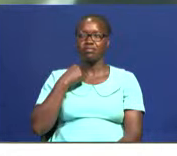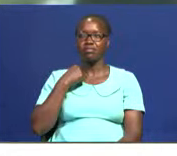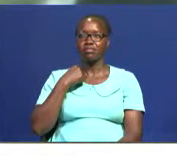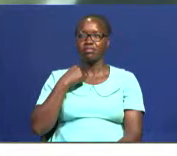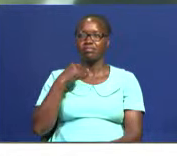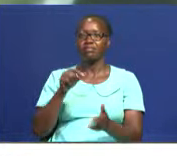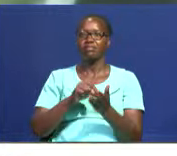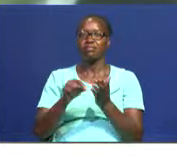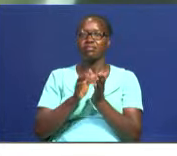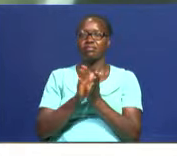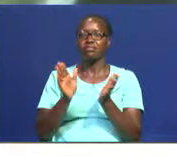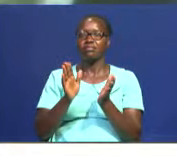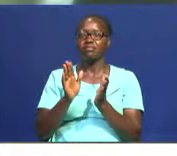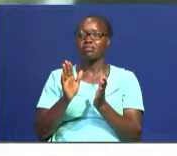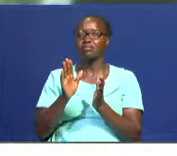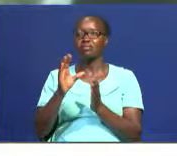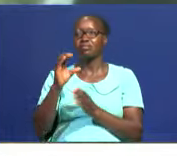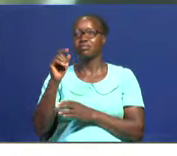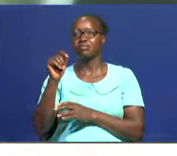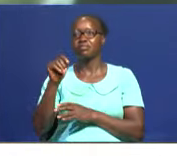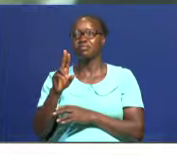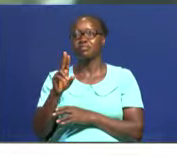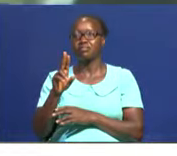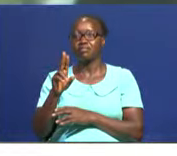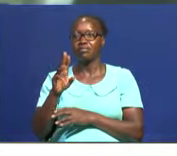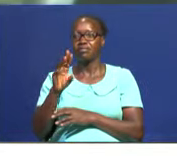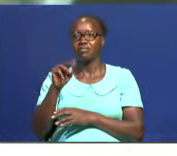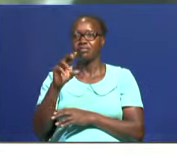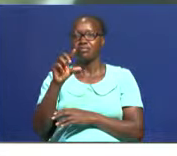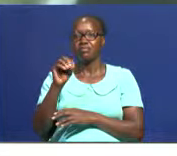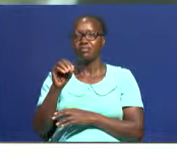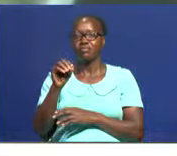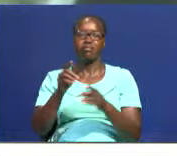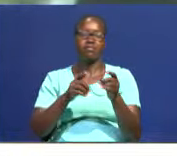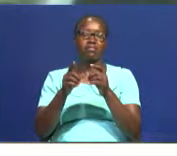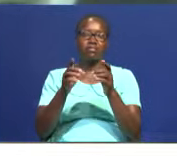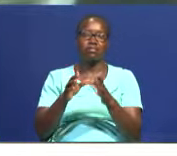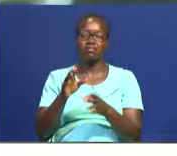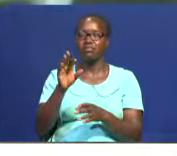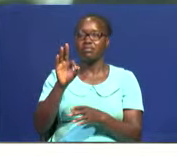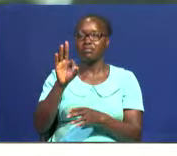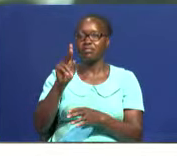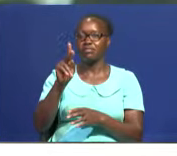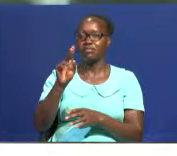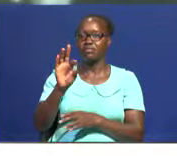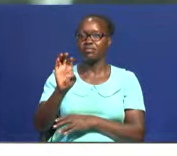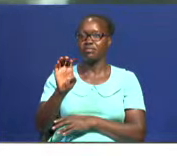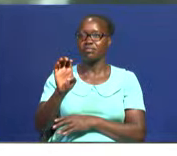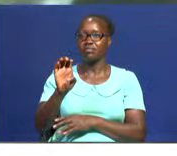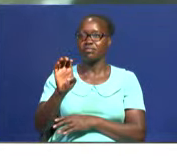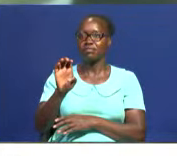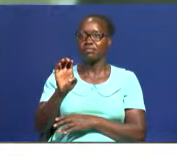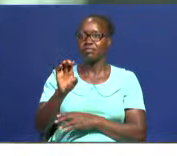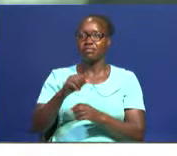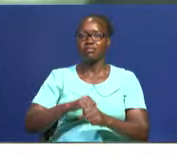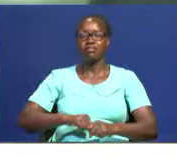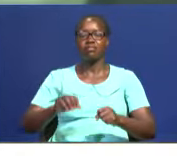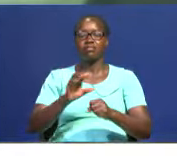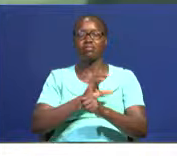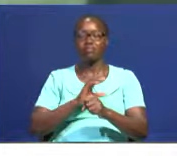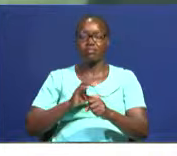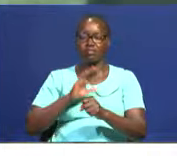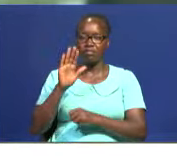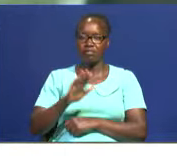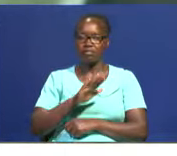COTU Kenya, Sister Jacqueline Mugo, the Executive Director, FKE, Chairs of Committees